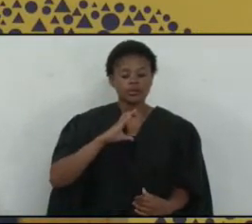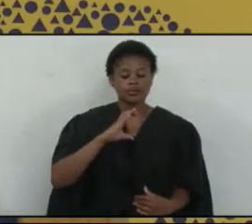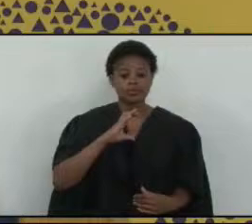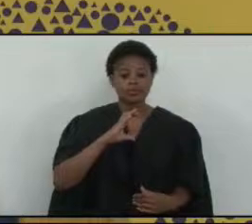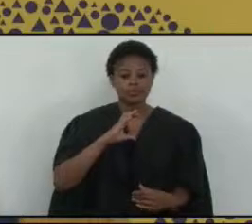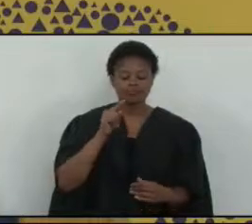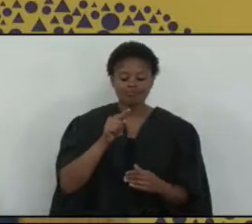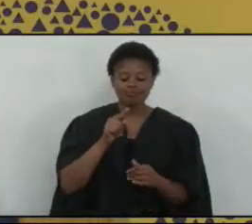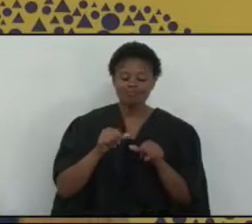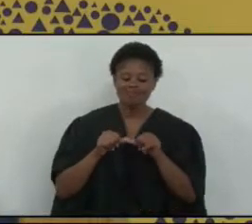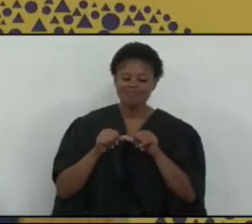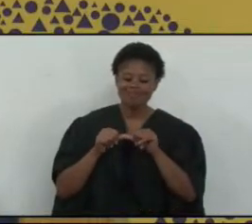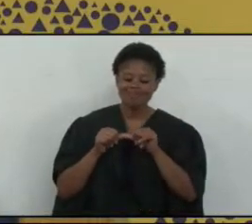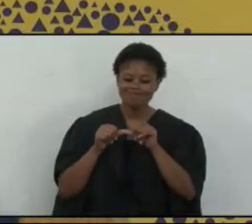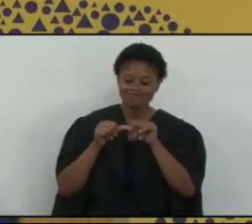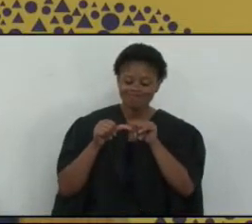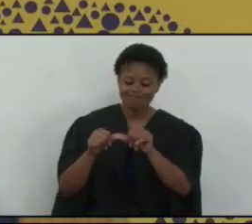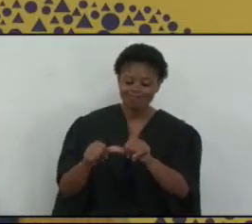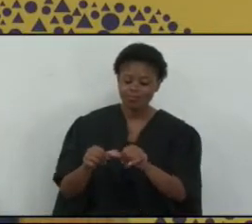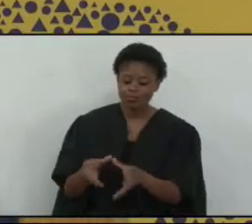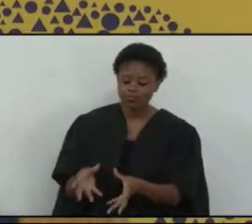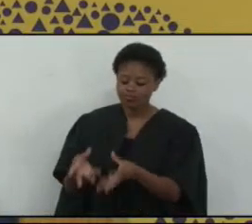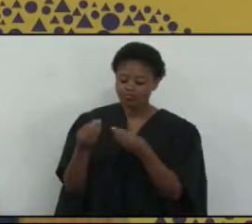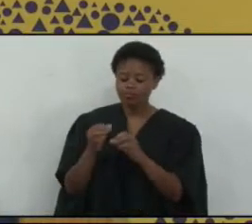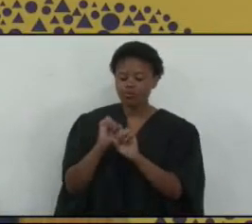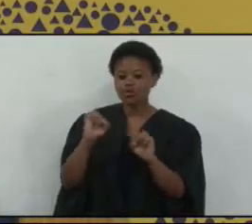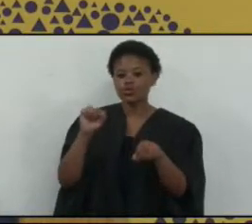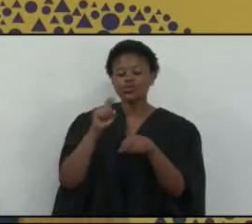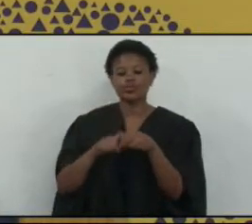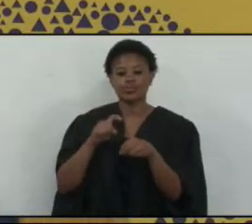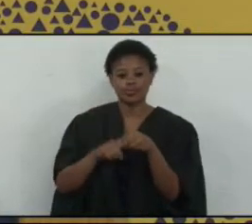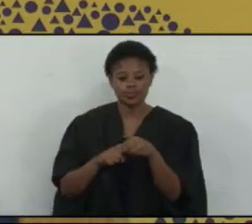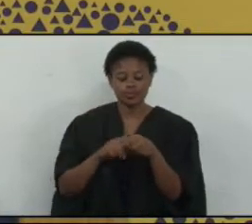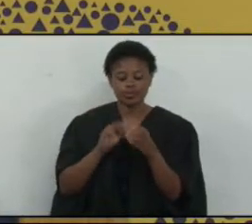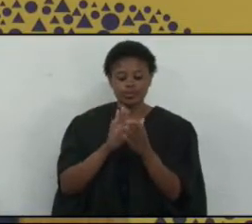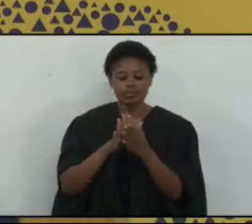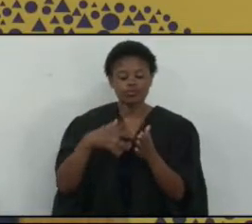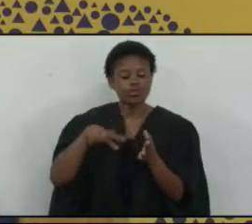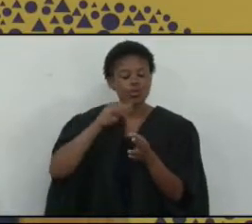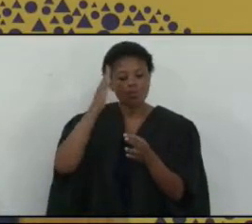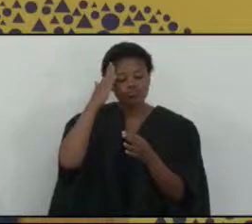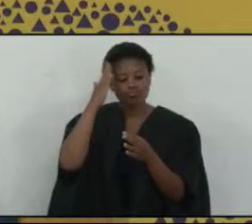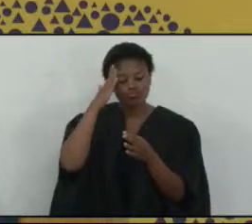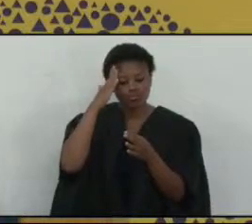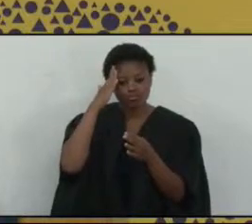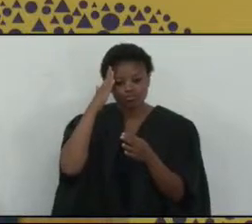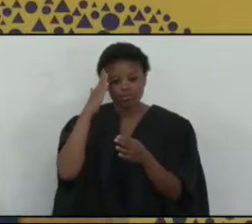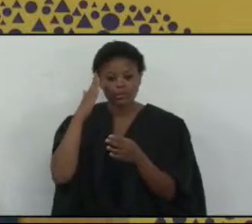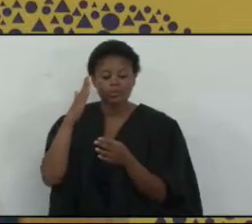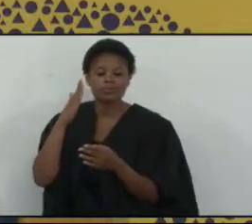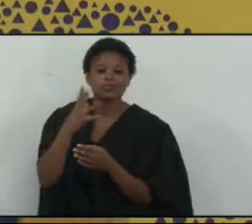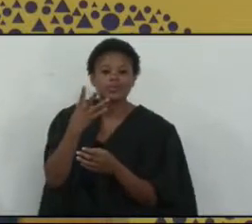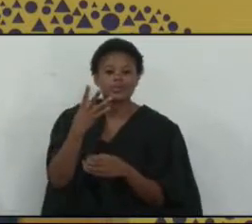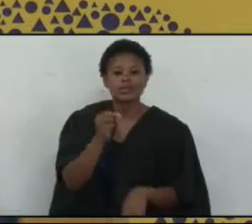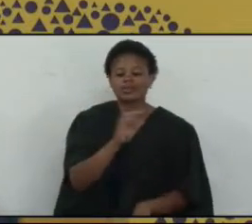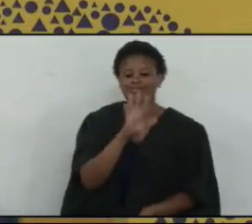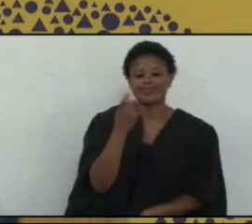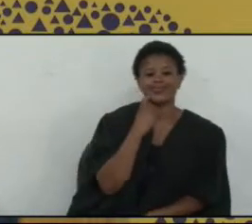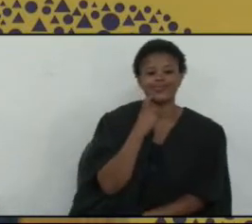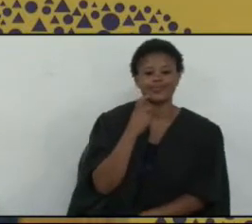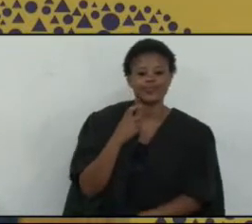you persisted and acquired your qualification, and we all know that it would not have been